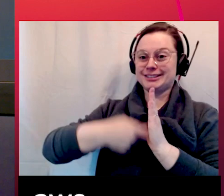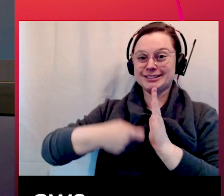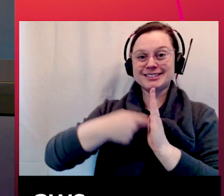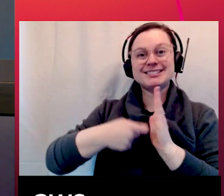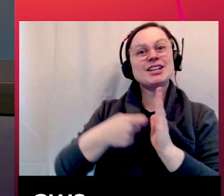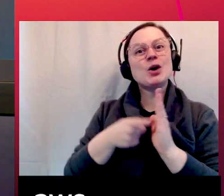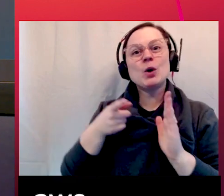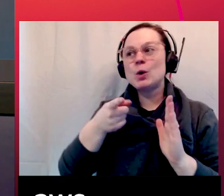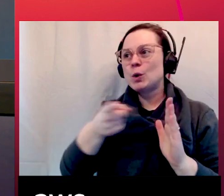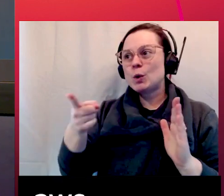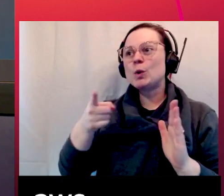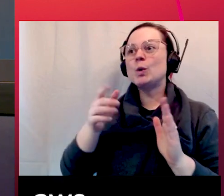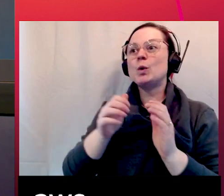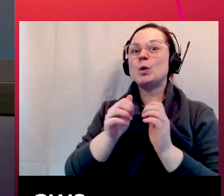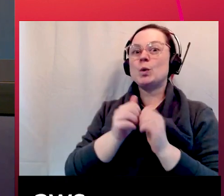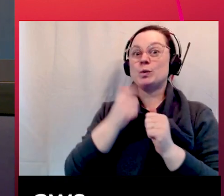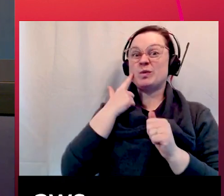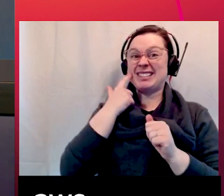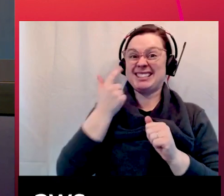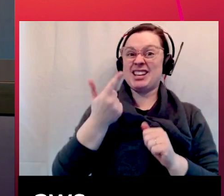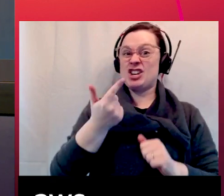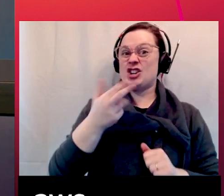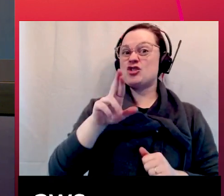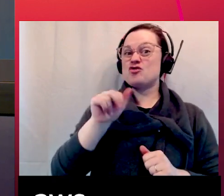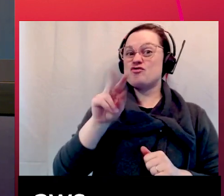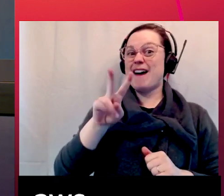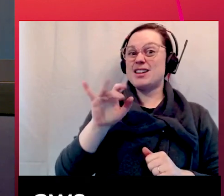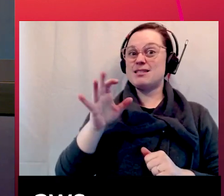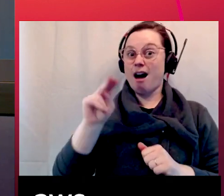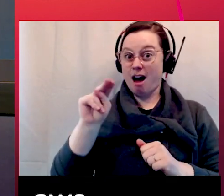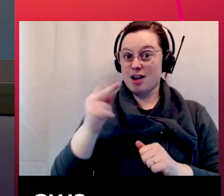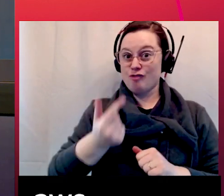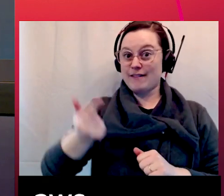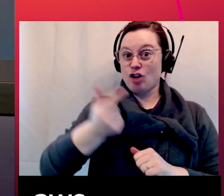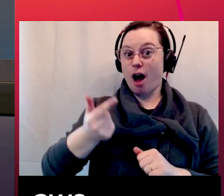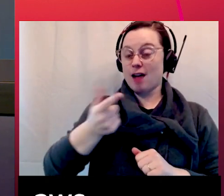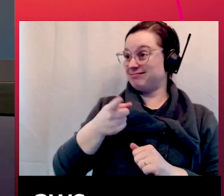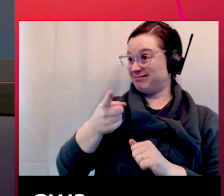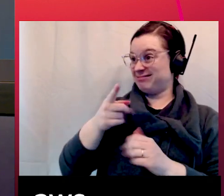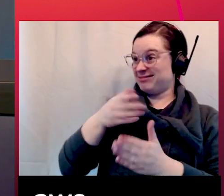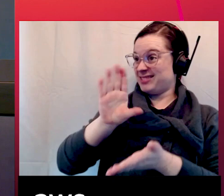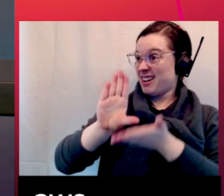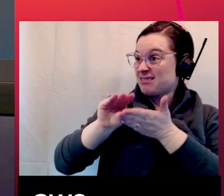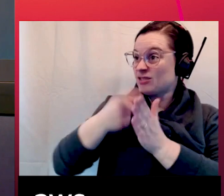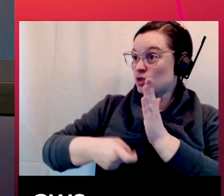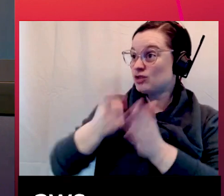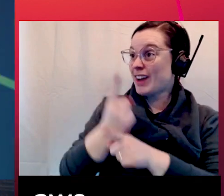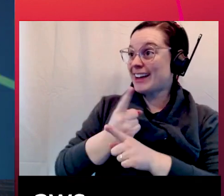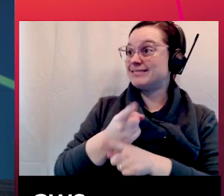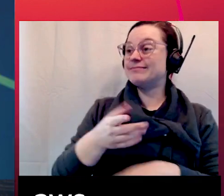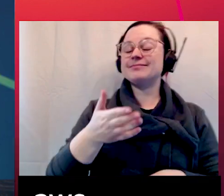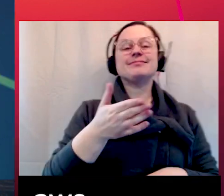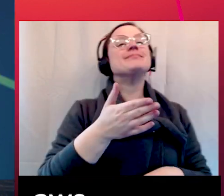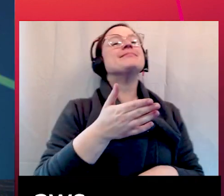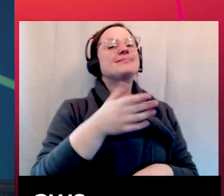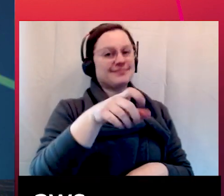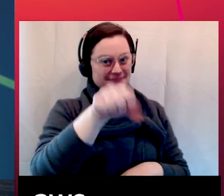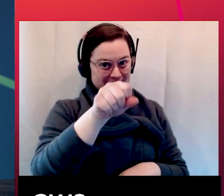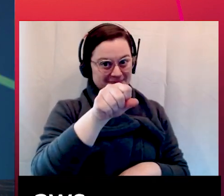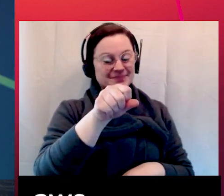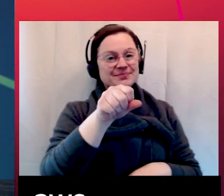just did with Graviton is to exciting. reduce cost. Yes. You want to talk about that, Subbu? Yes. So I mentioned earlier that we